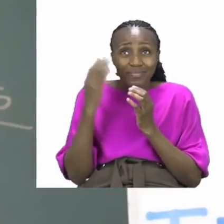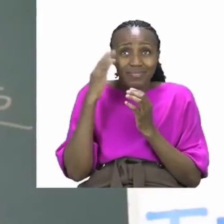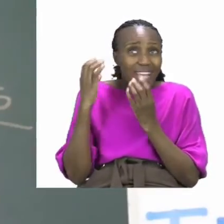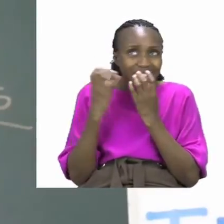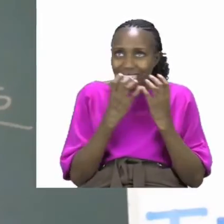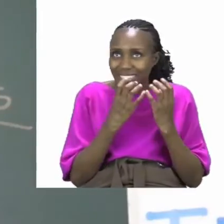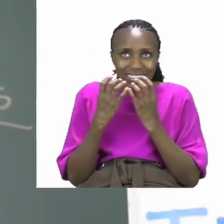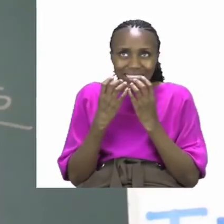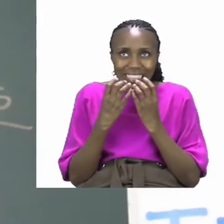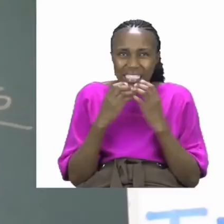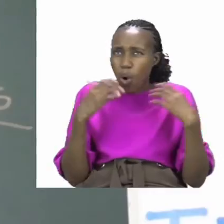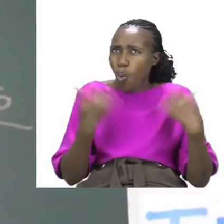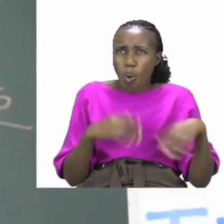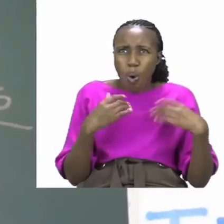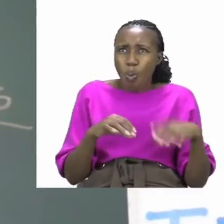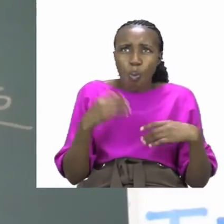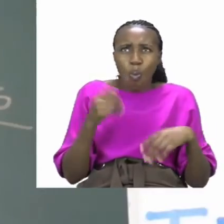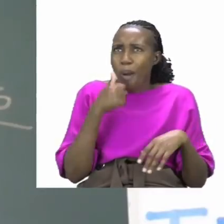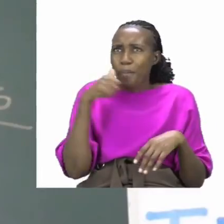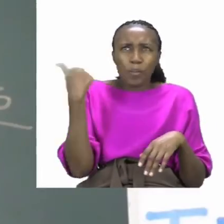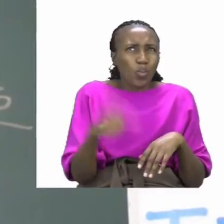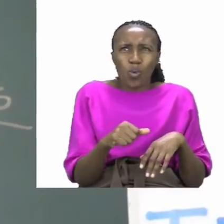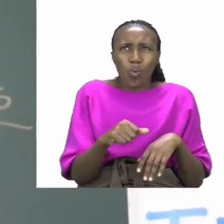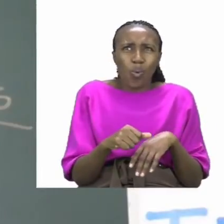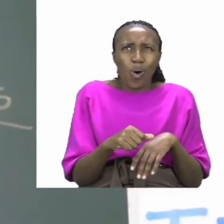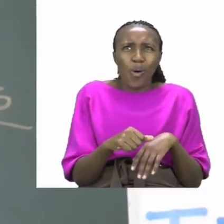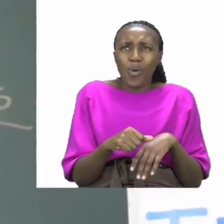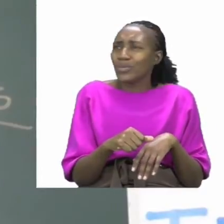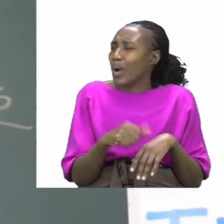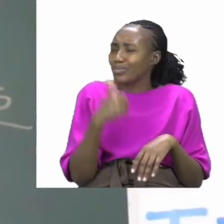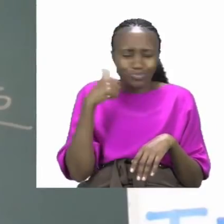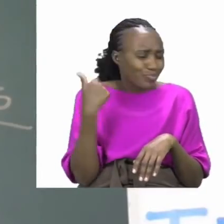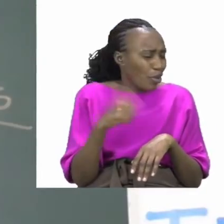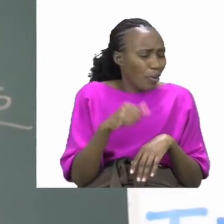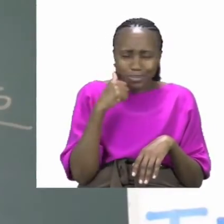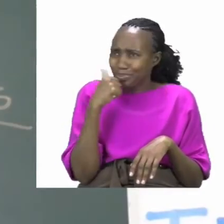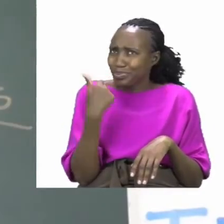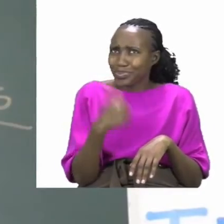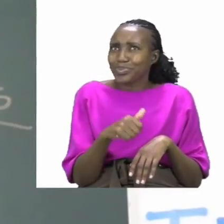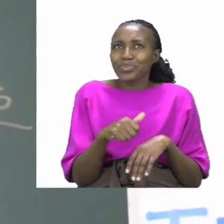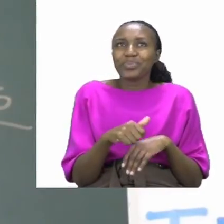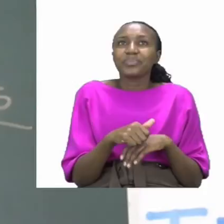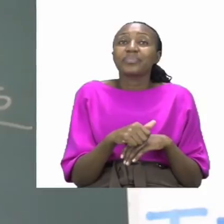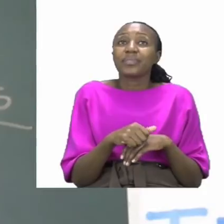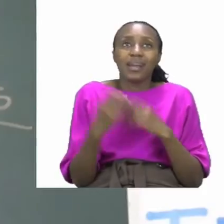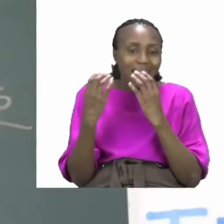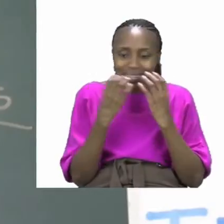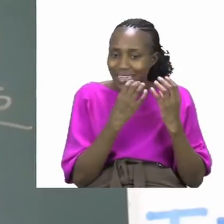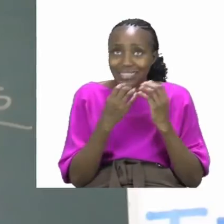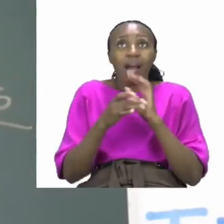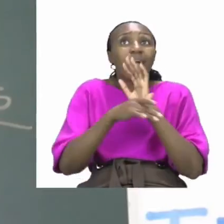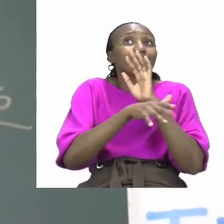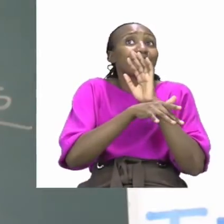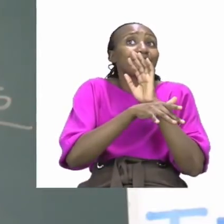is. It's very juicy and filled with delicious flavor. That watermelon is actually a